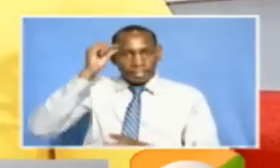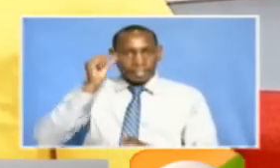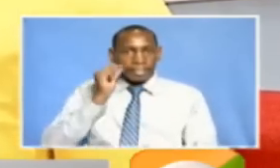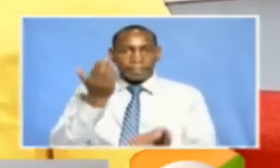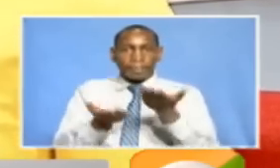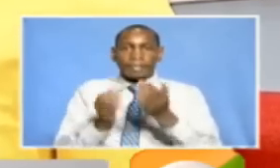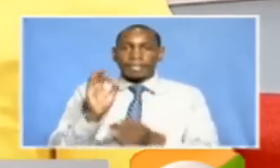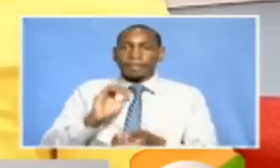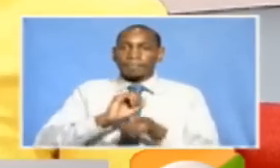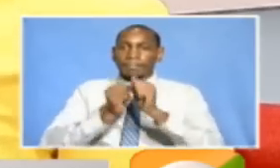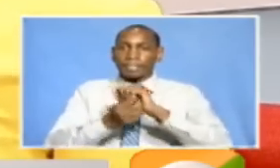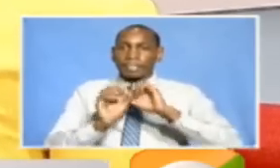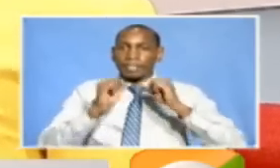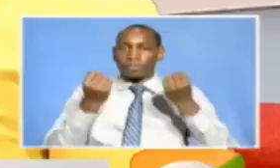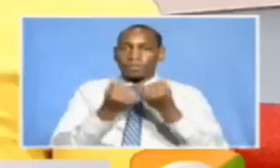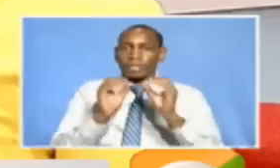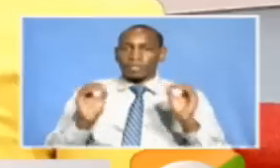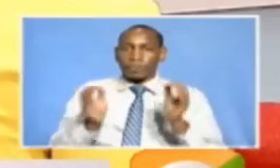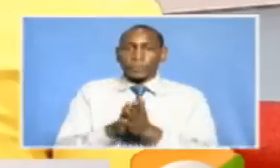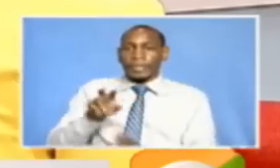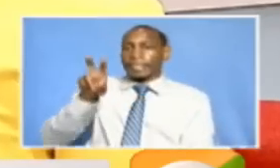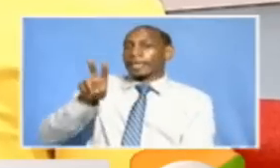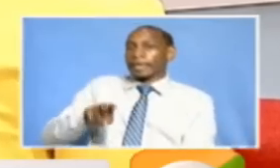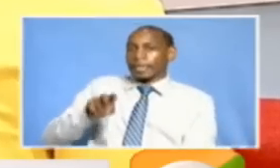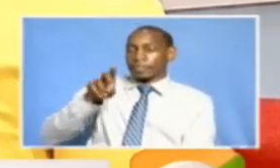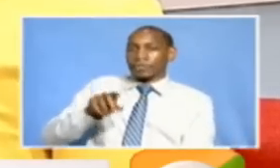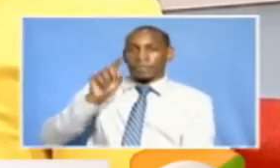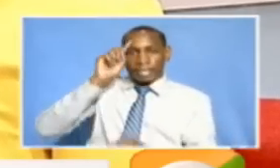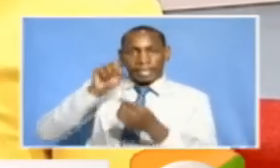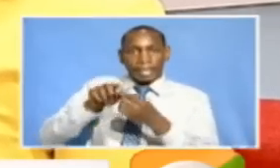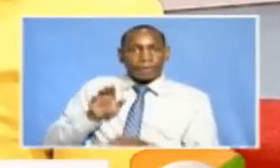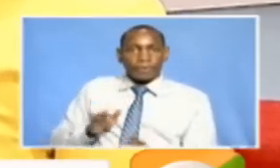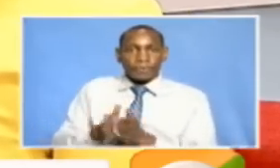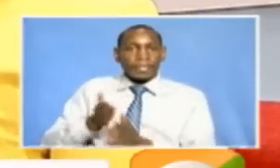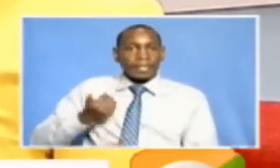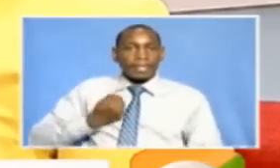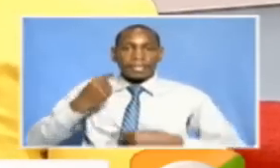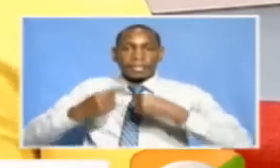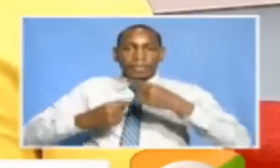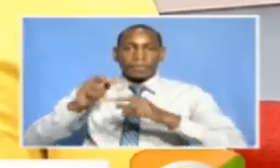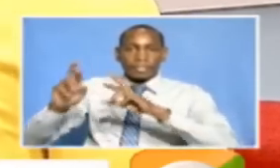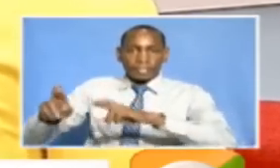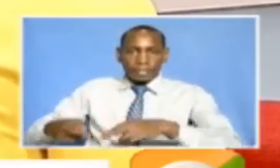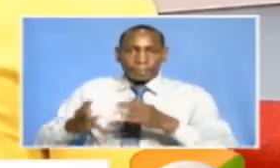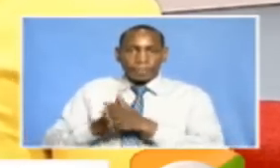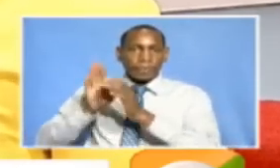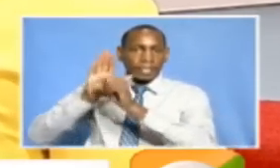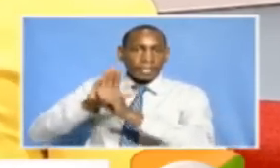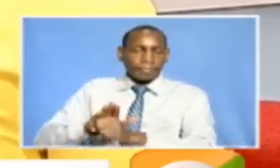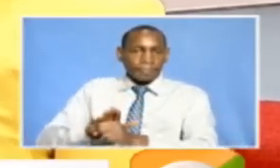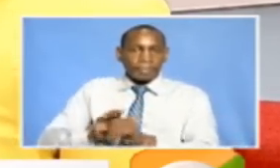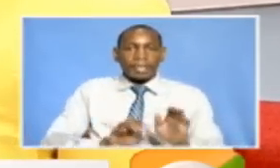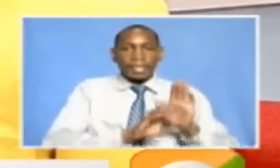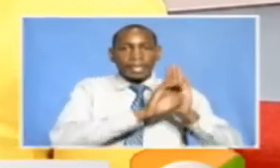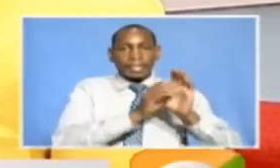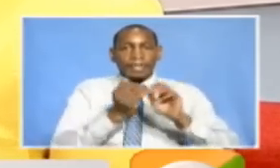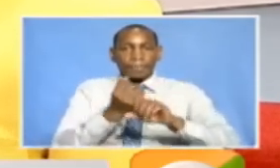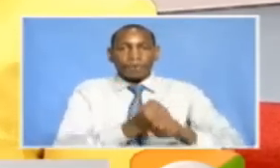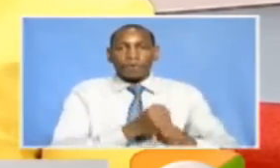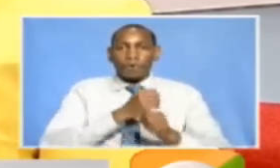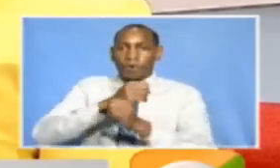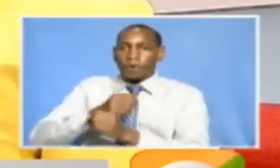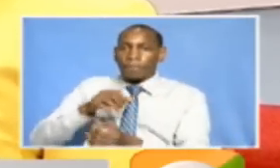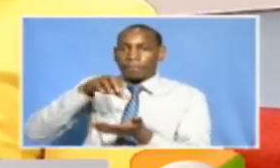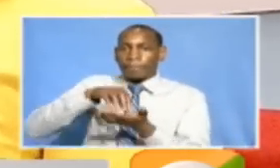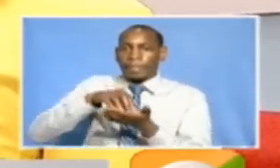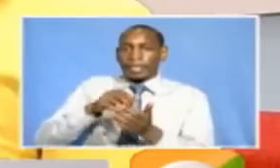change the societal norms and attitudes towards women and girls, then they'll continue raping and defiling. Like the Homa Bay case that we are